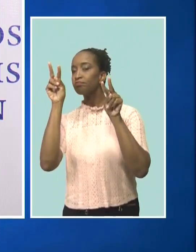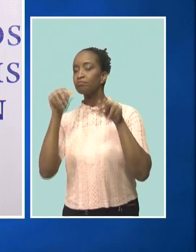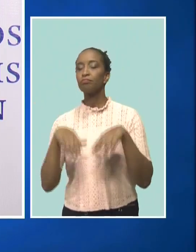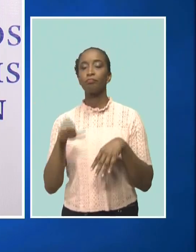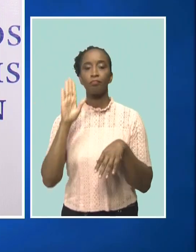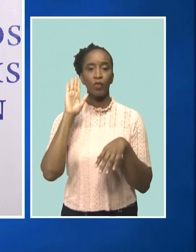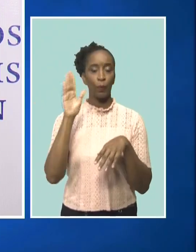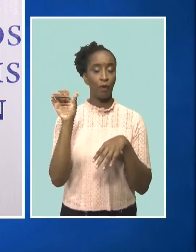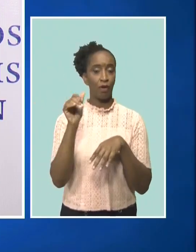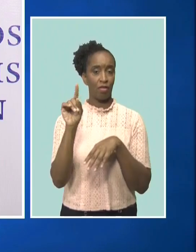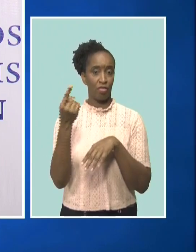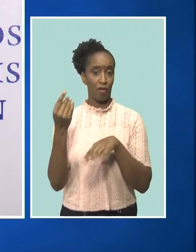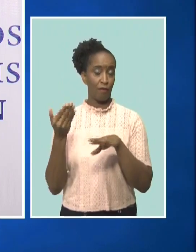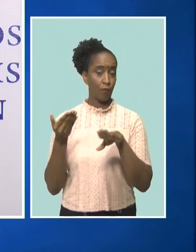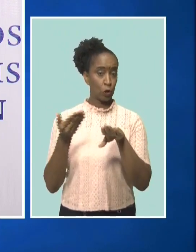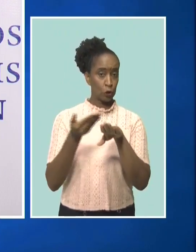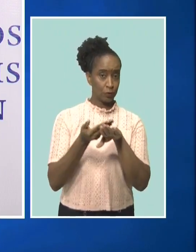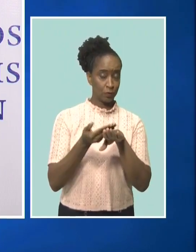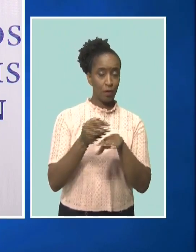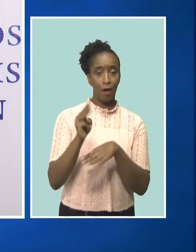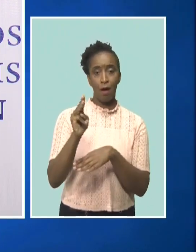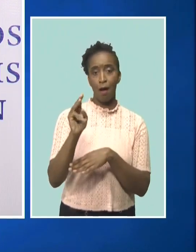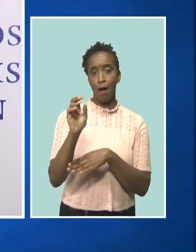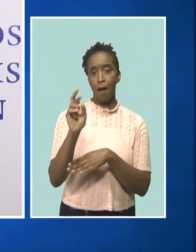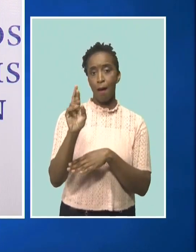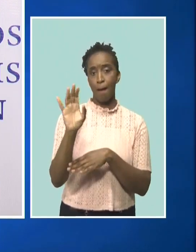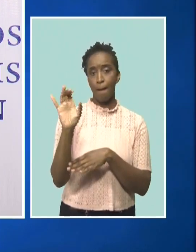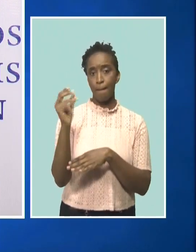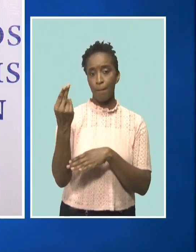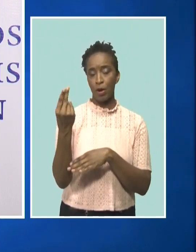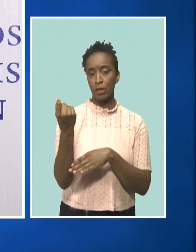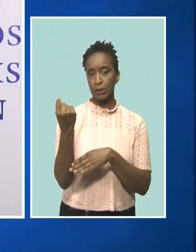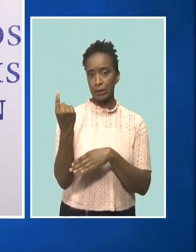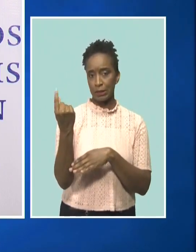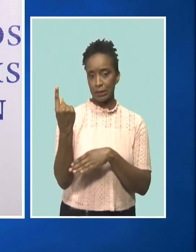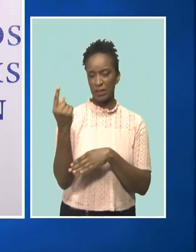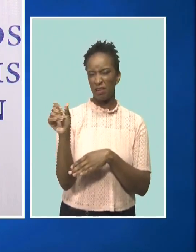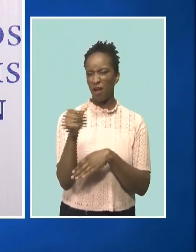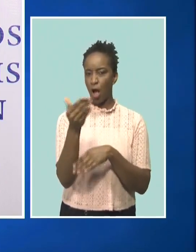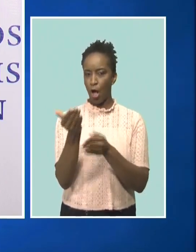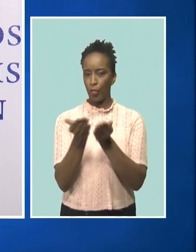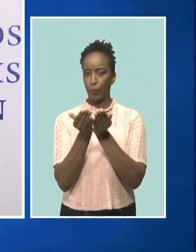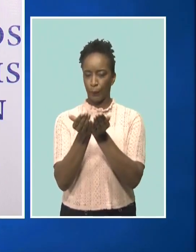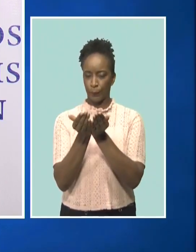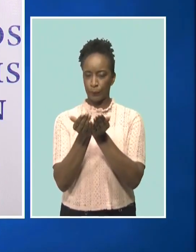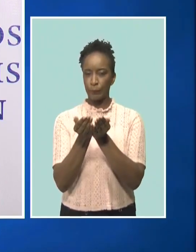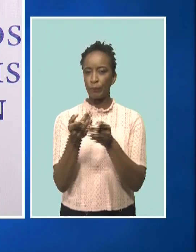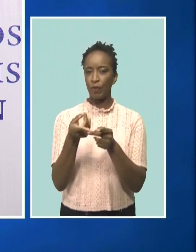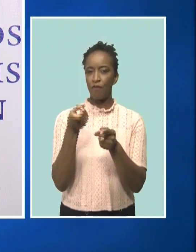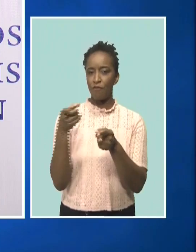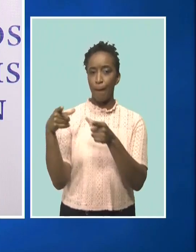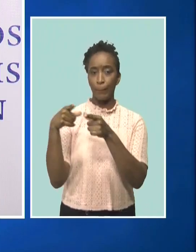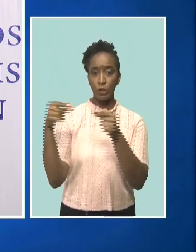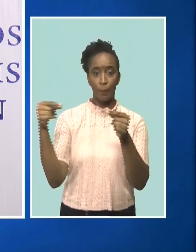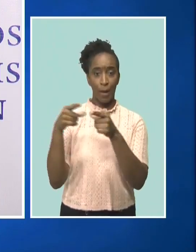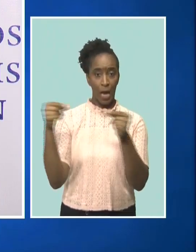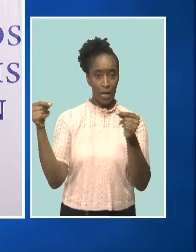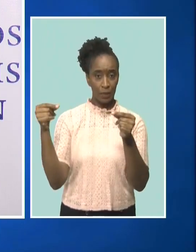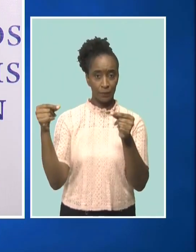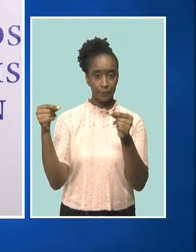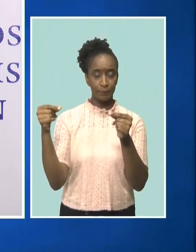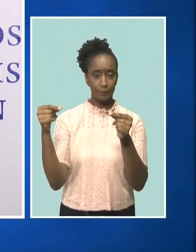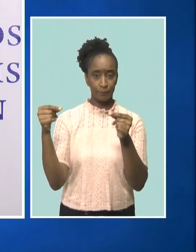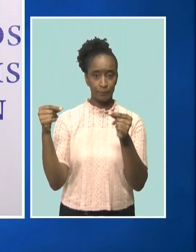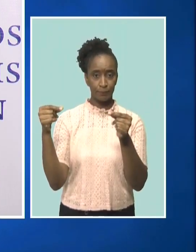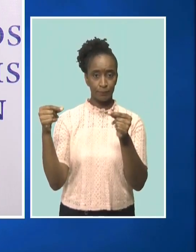call on March 11th with the Mitsui Ocean Fuji, a Japanese luxury cruise ship operated